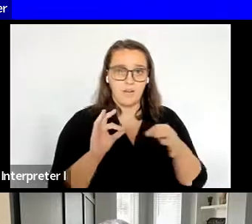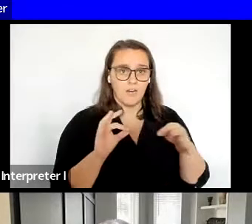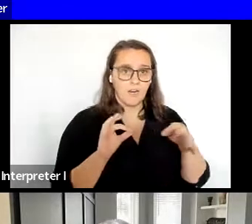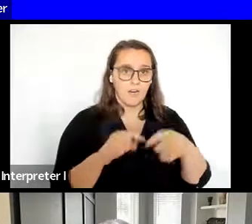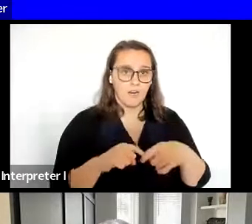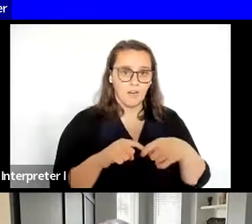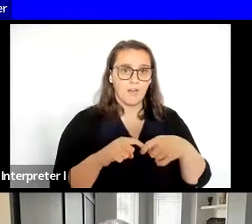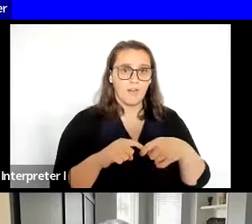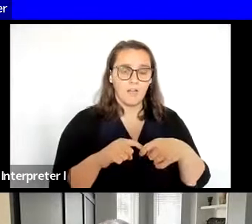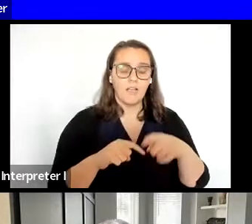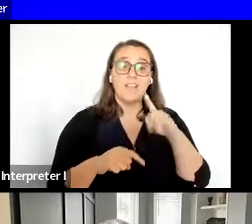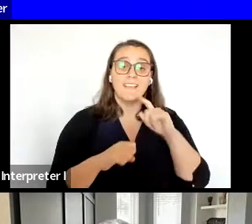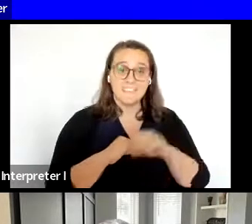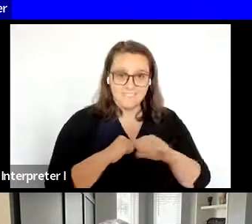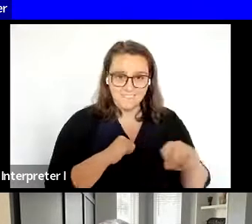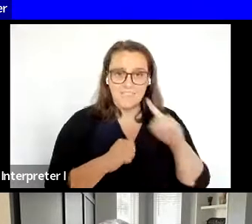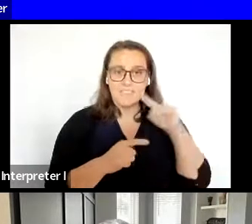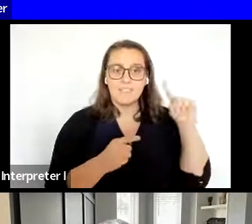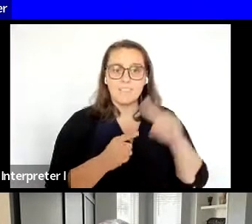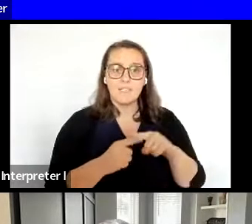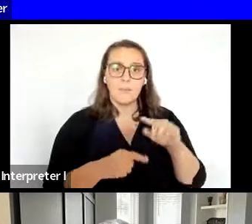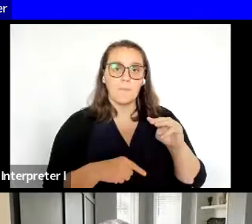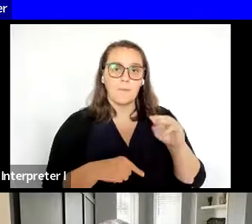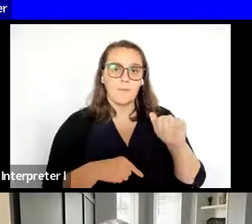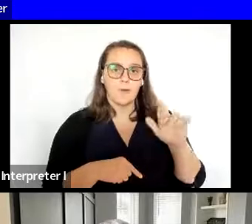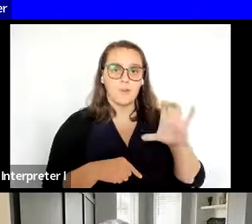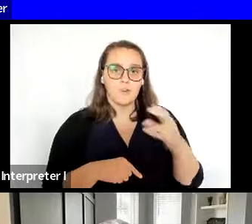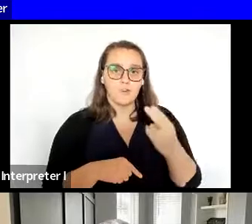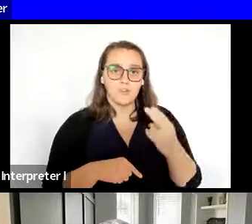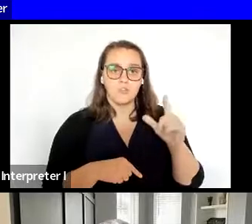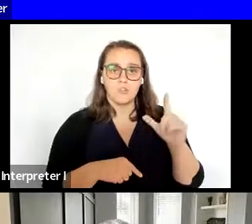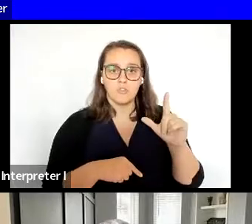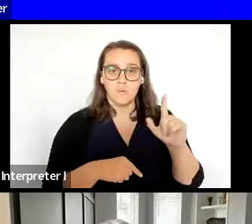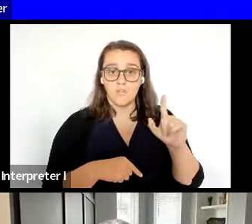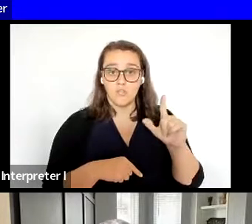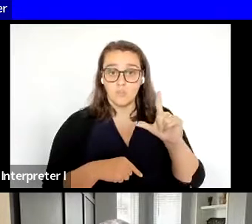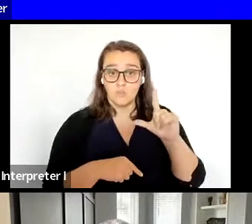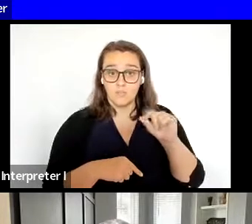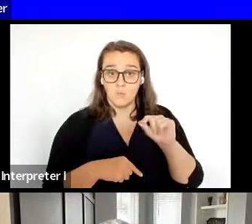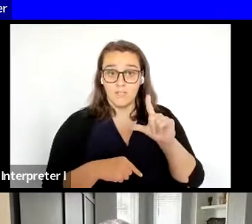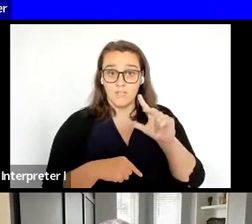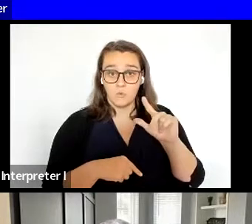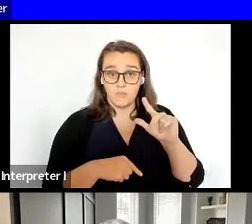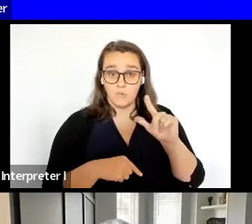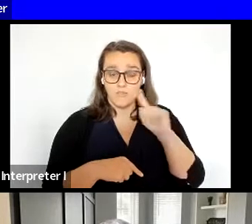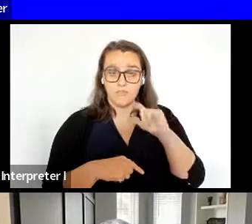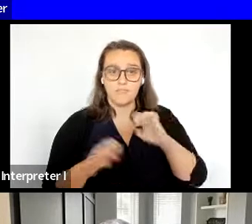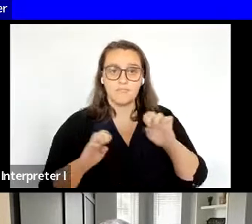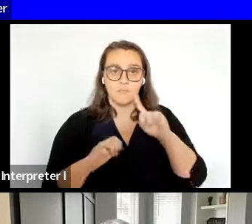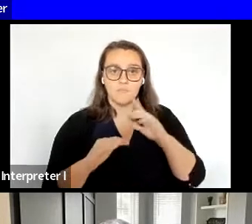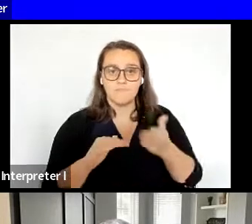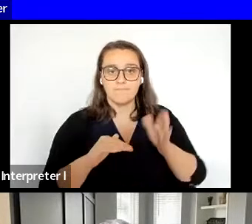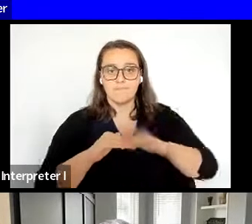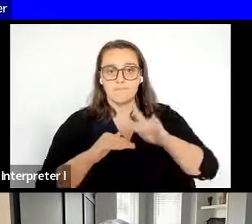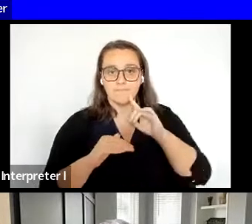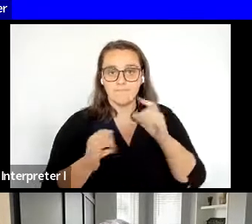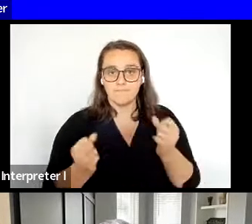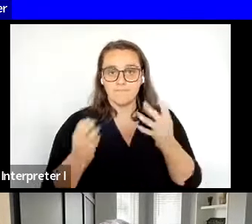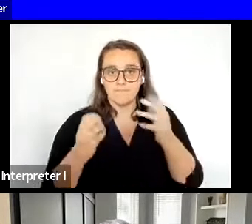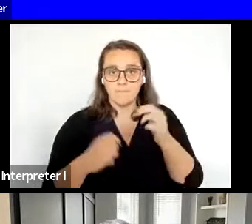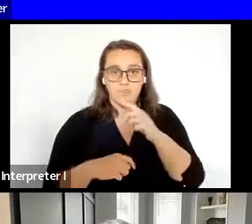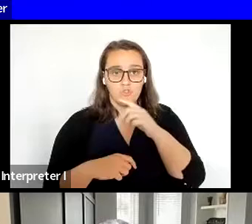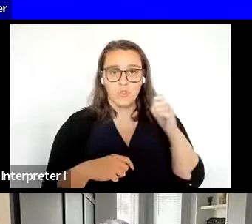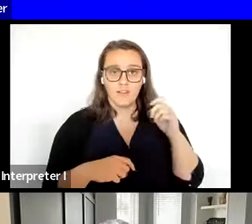extends that time to, if I remember correctly, March 31st, 2023. The emergency also increases the amount of dried